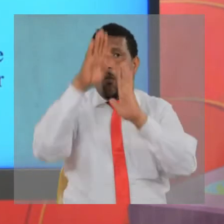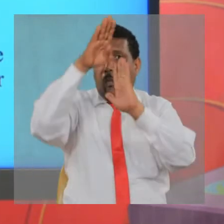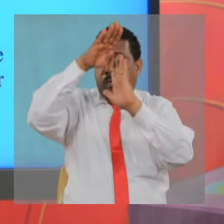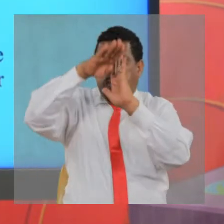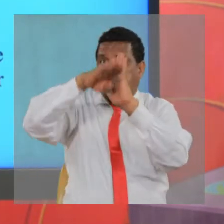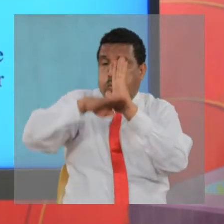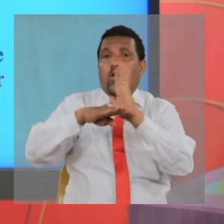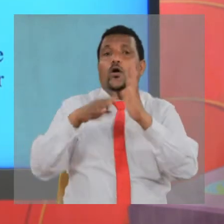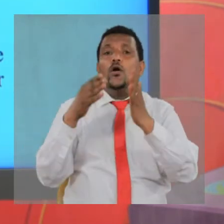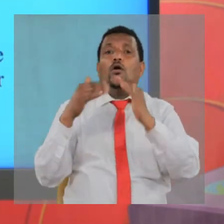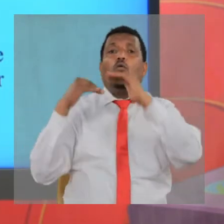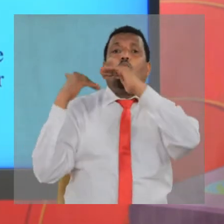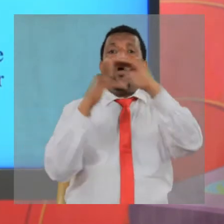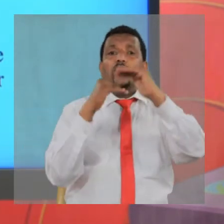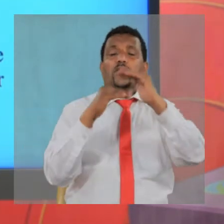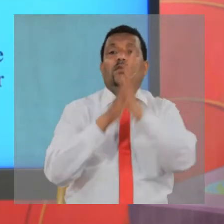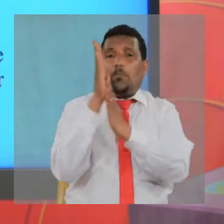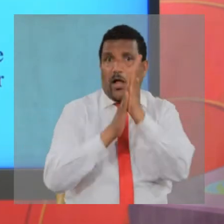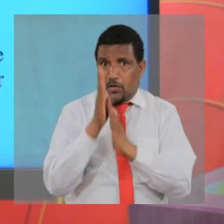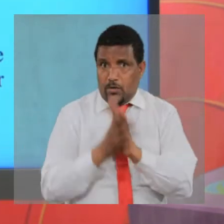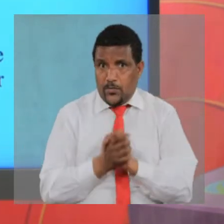in quantity demanded.